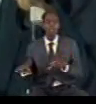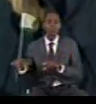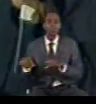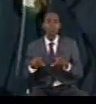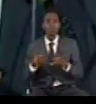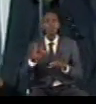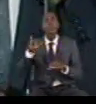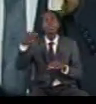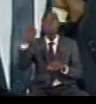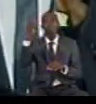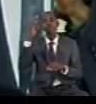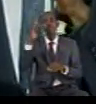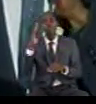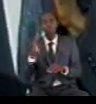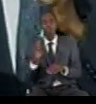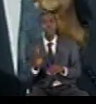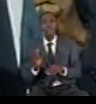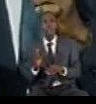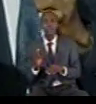do,